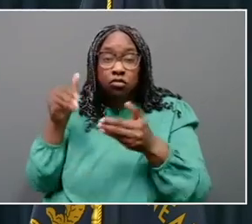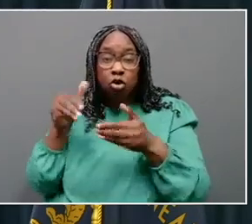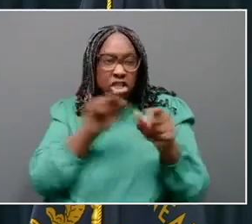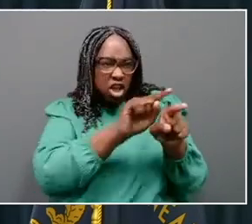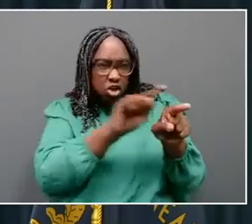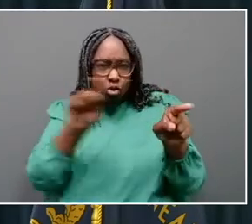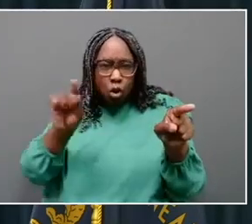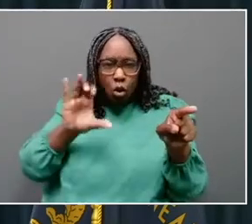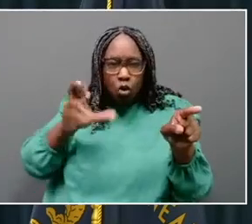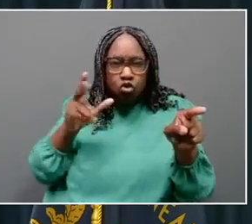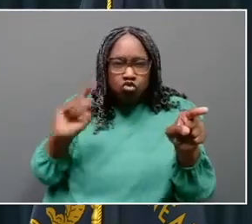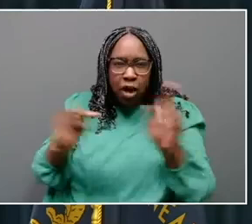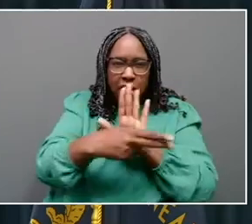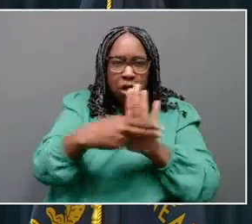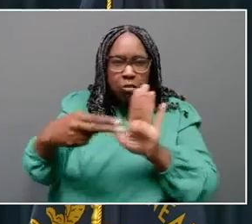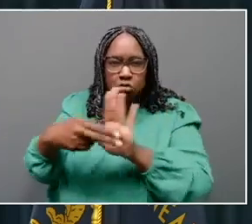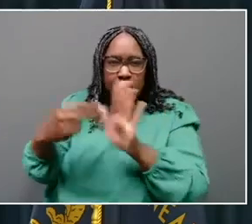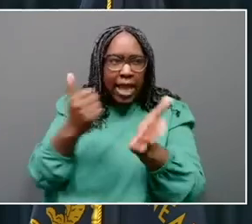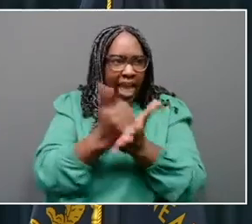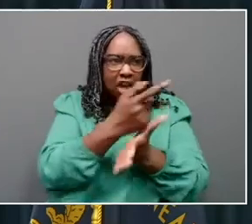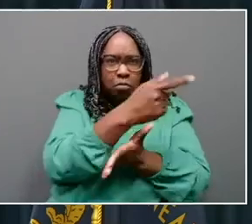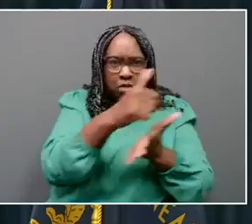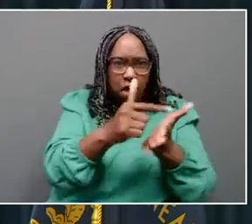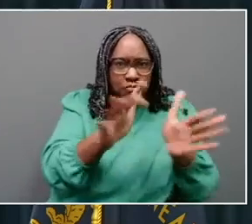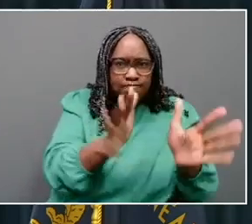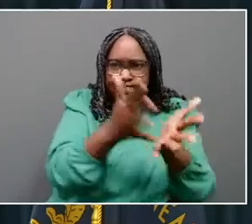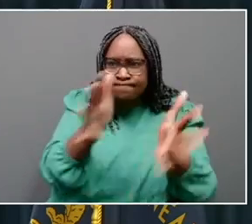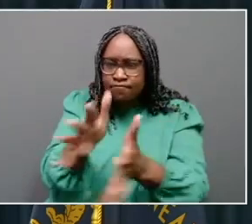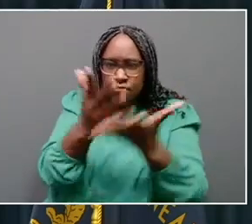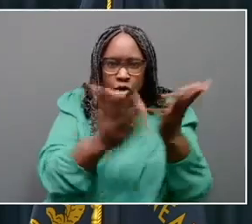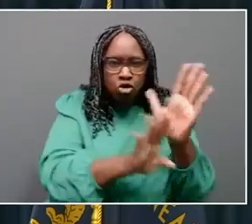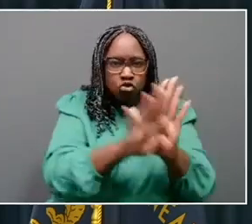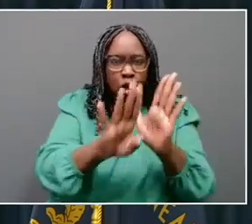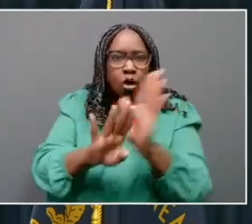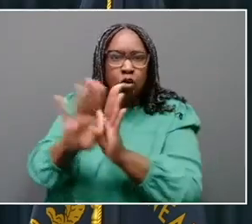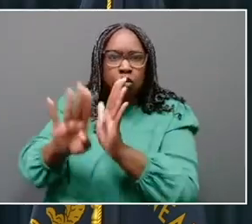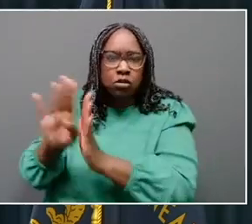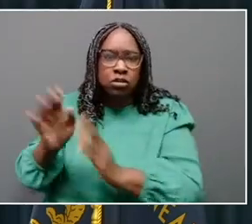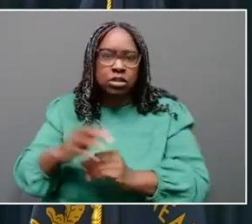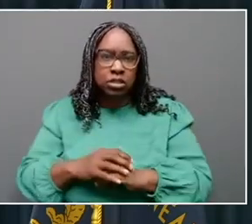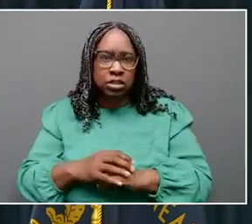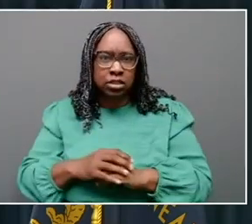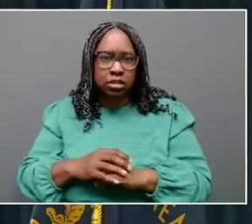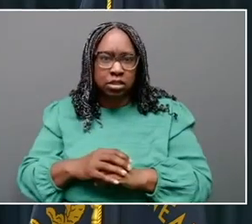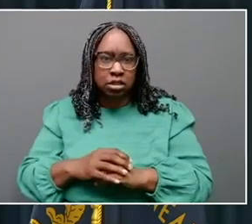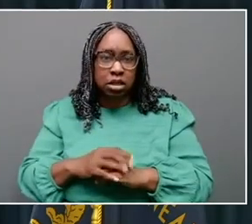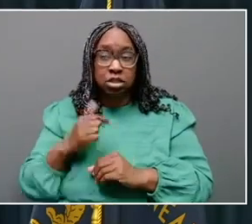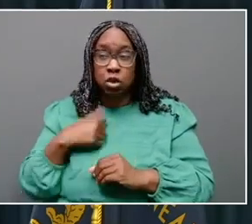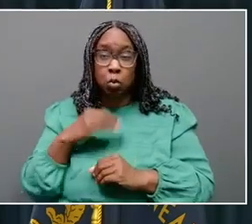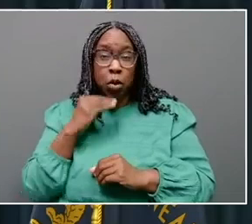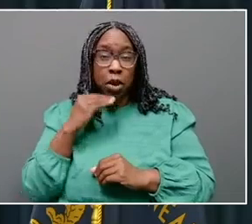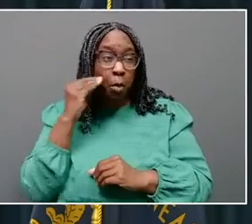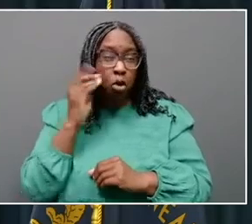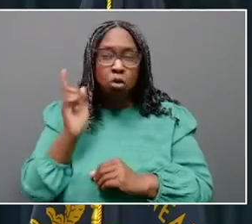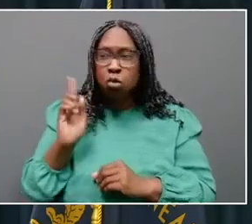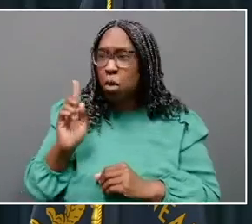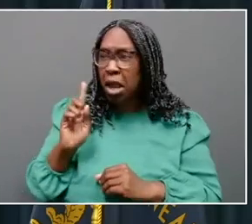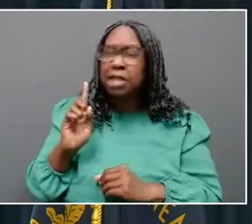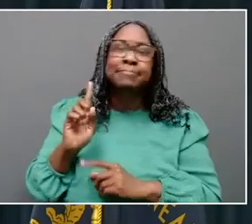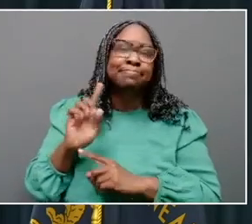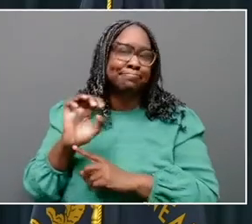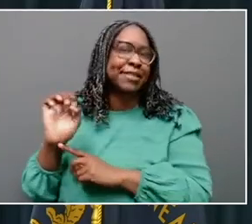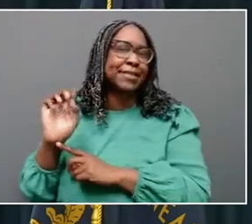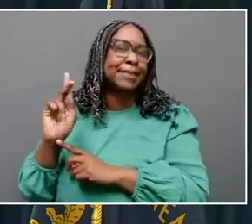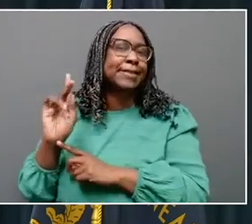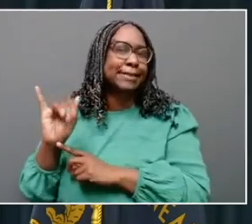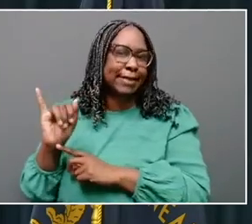When it came time for us to locate and find a home, none was surer for me than Eastern Kentucky. it was one area in